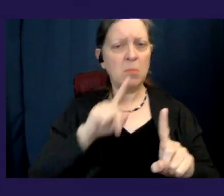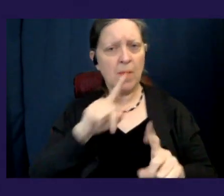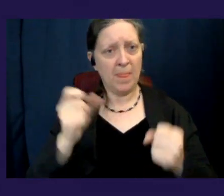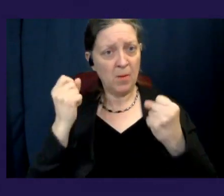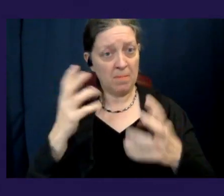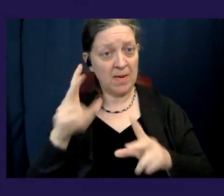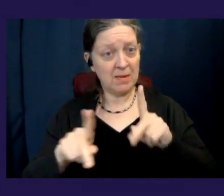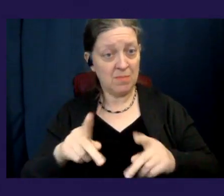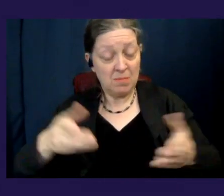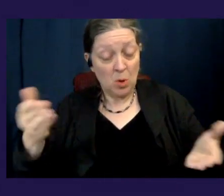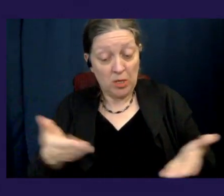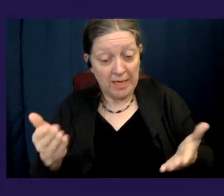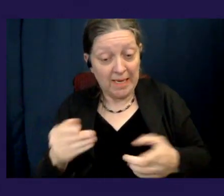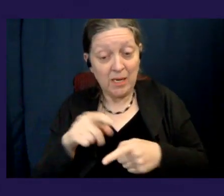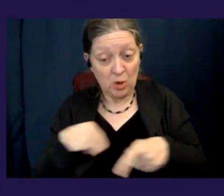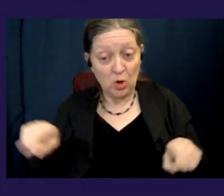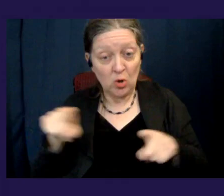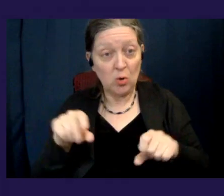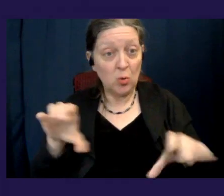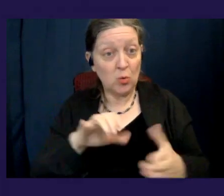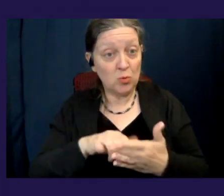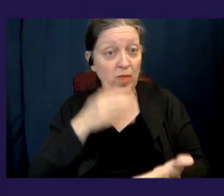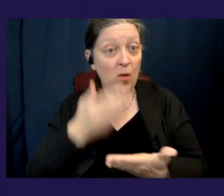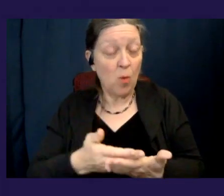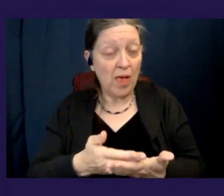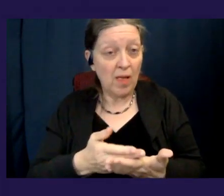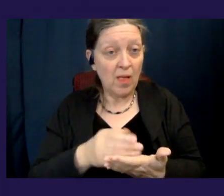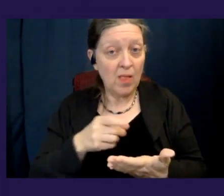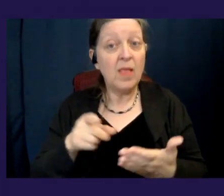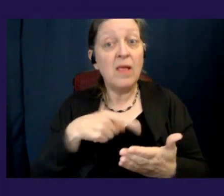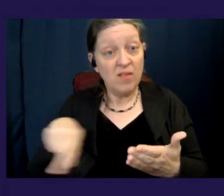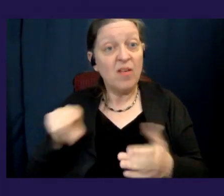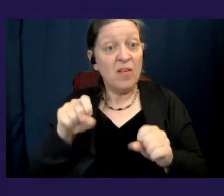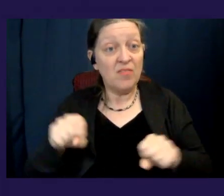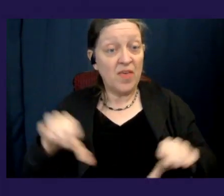more of a shot and if we brought them more into to decision making.